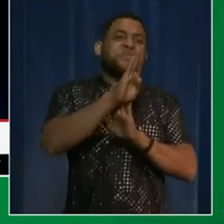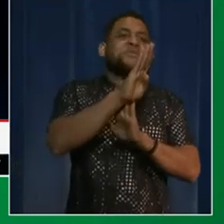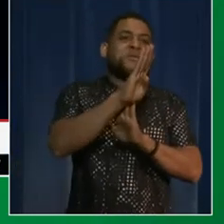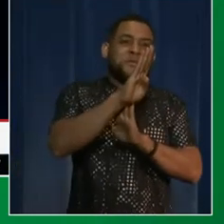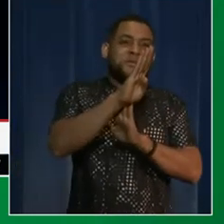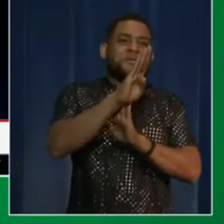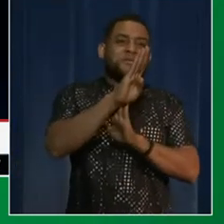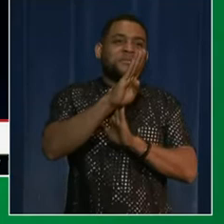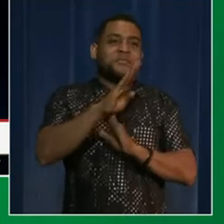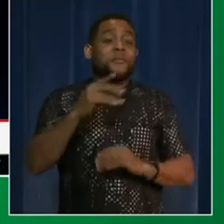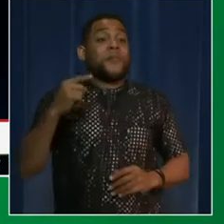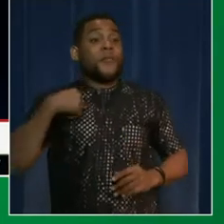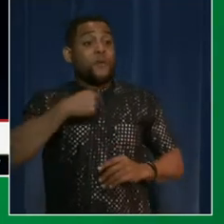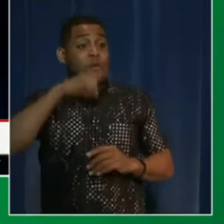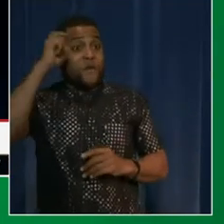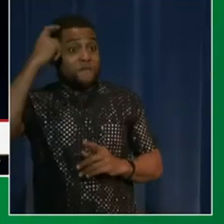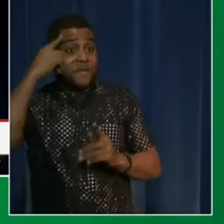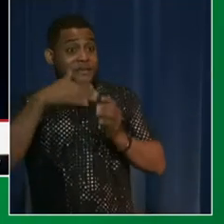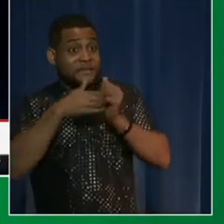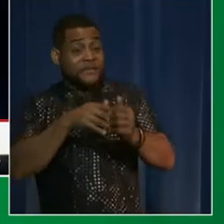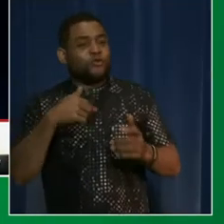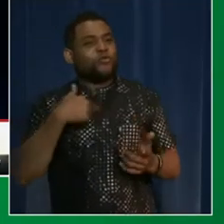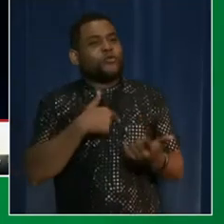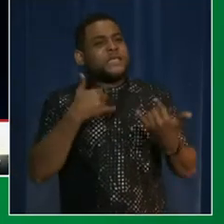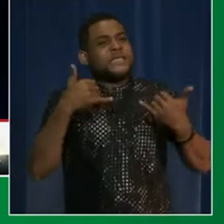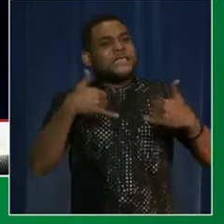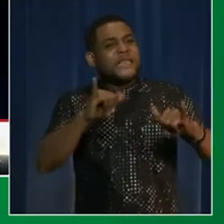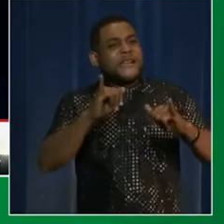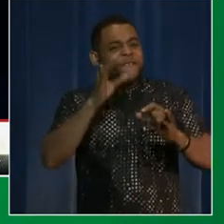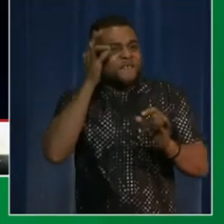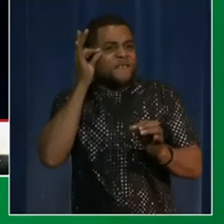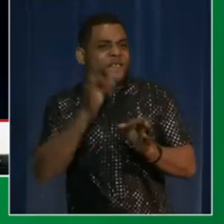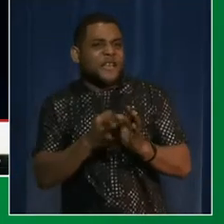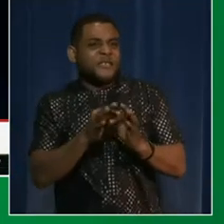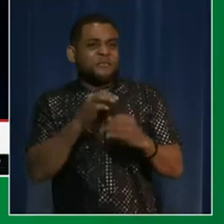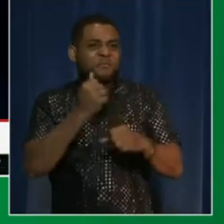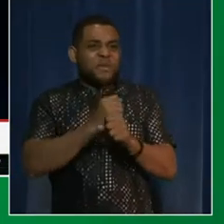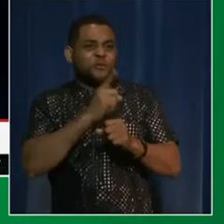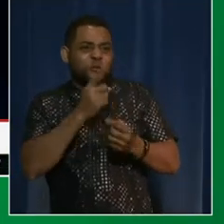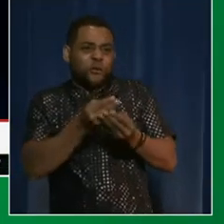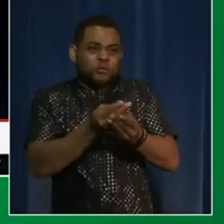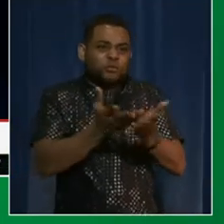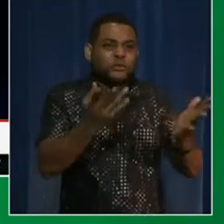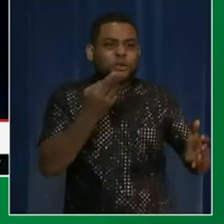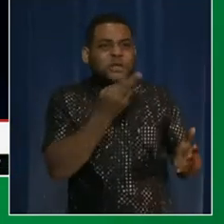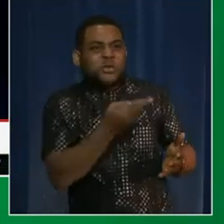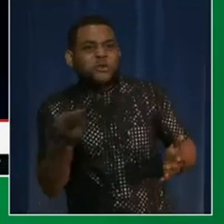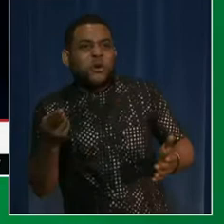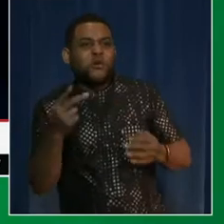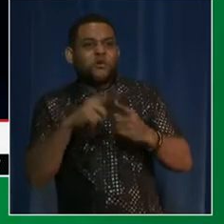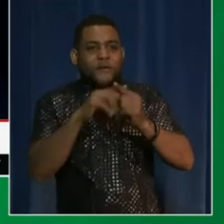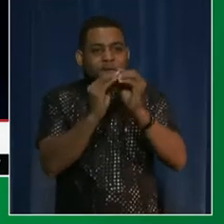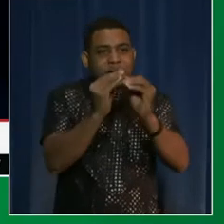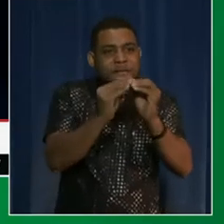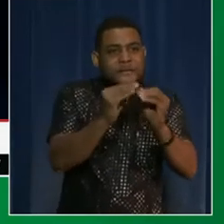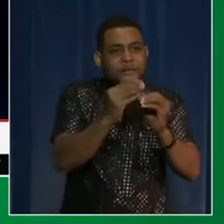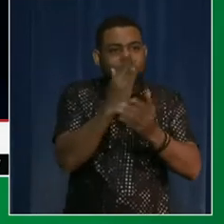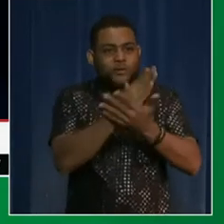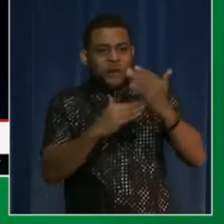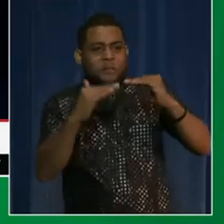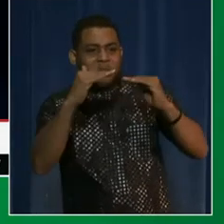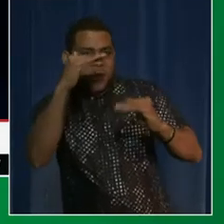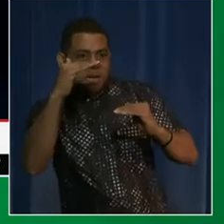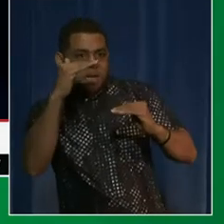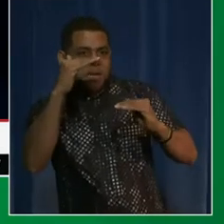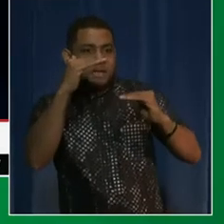leaders to extend the full faith and credit and resources of the district to remedy some of the inequities that we see across the city,